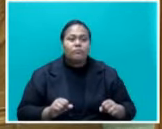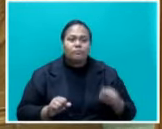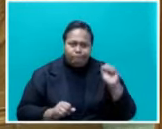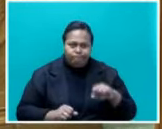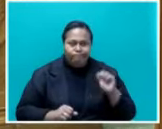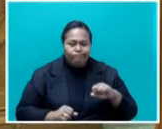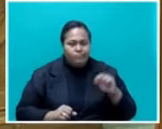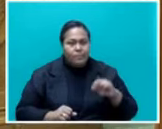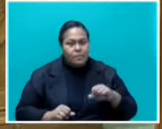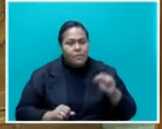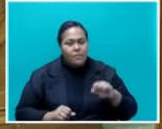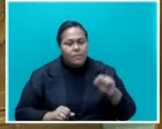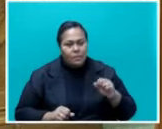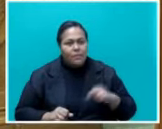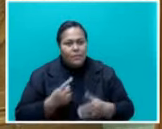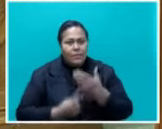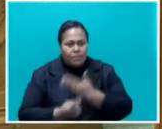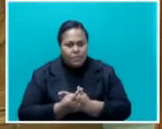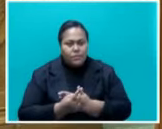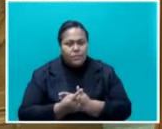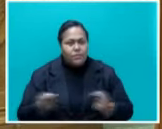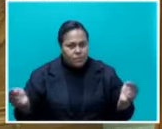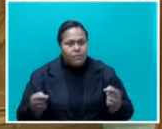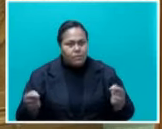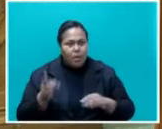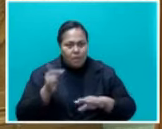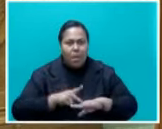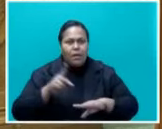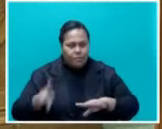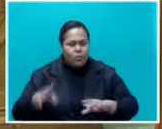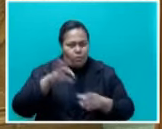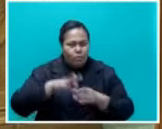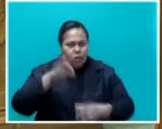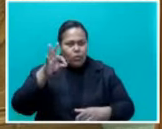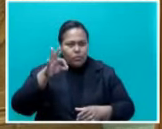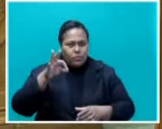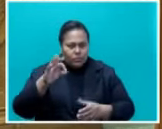being opposition, the Parliament will vote by acclamation.